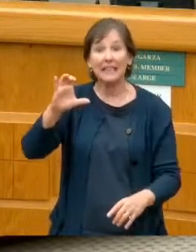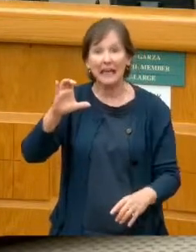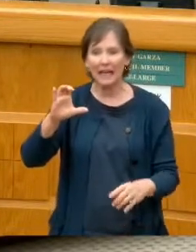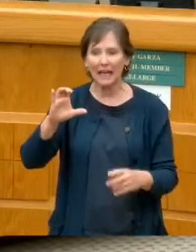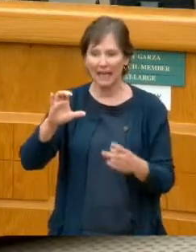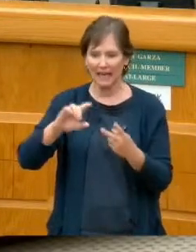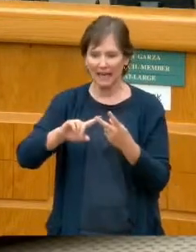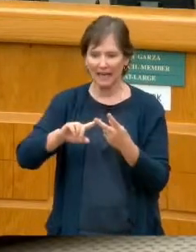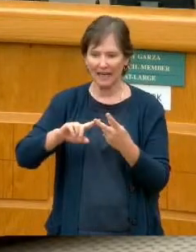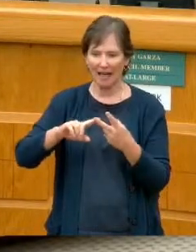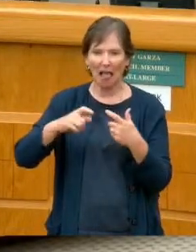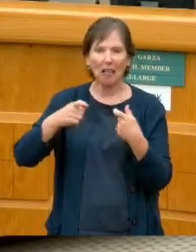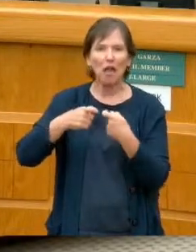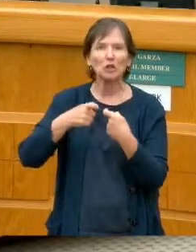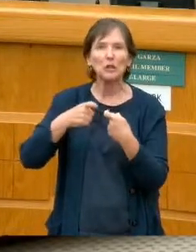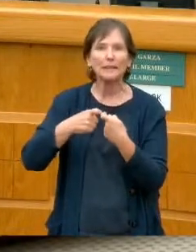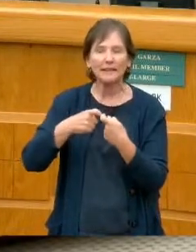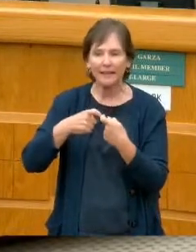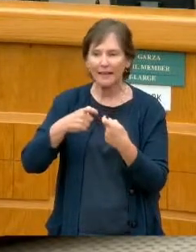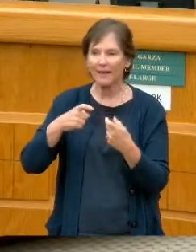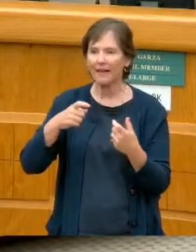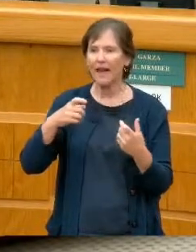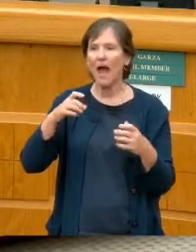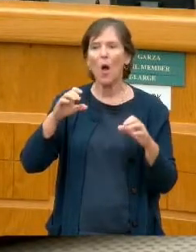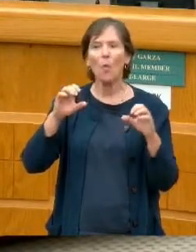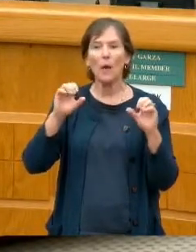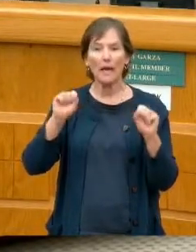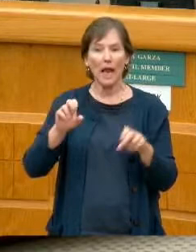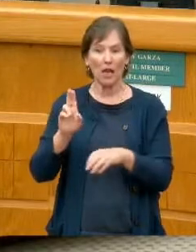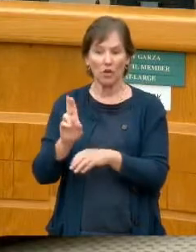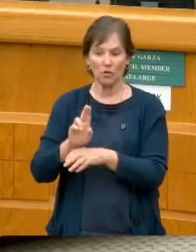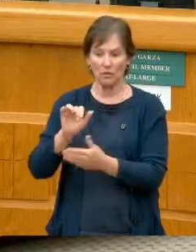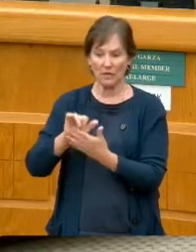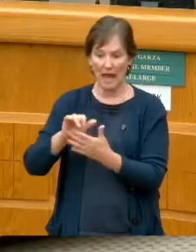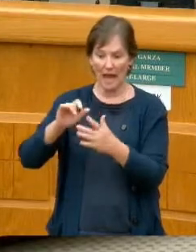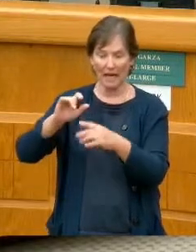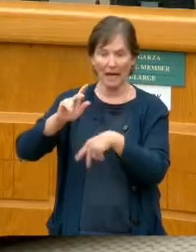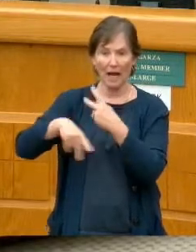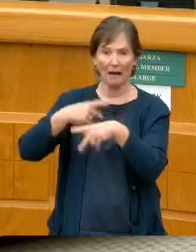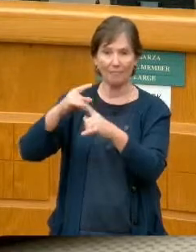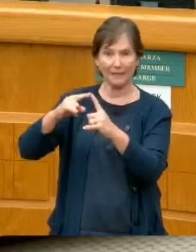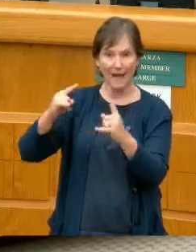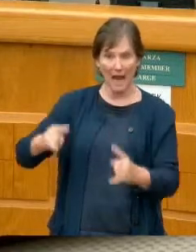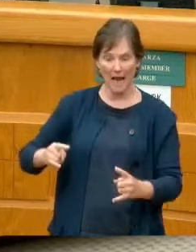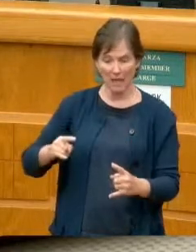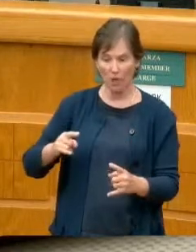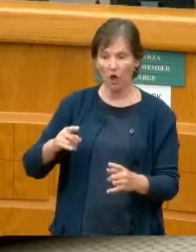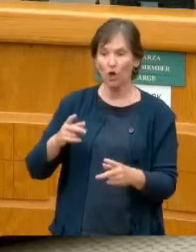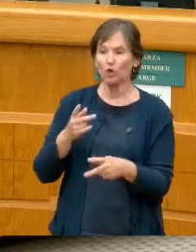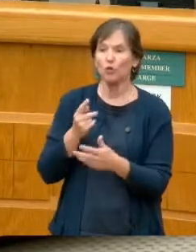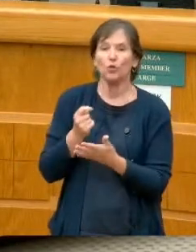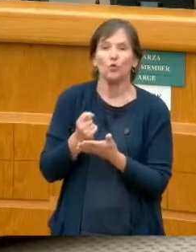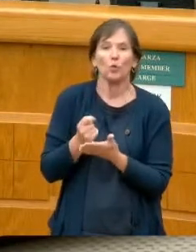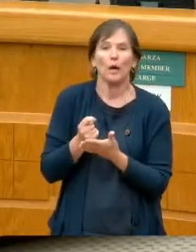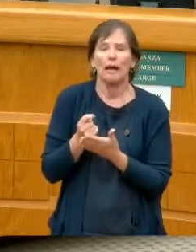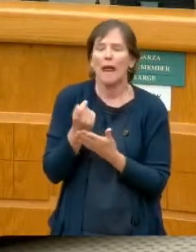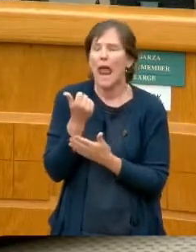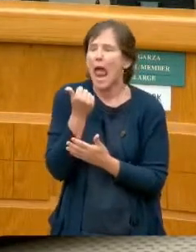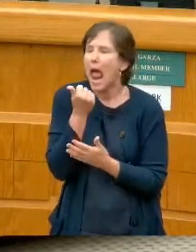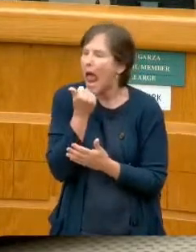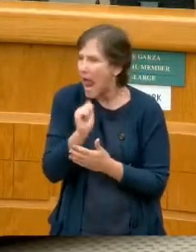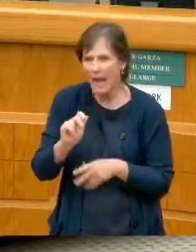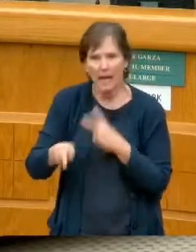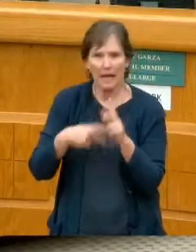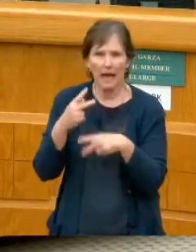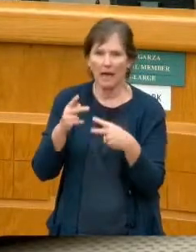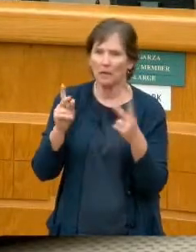the ability here in Nueces County to treat any type of overflow of patients in emergency situations, such as our